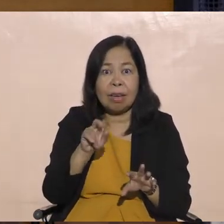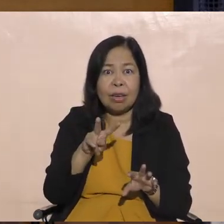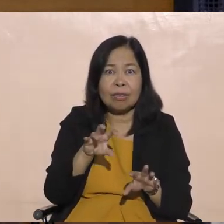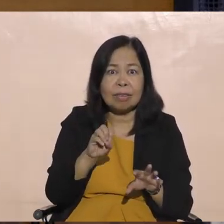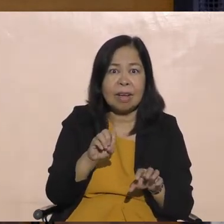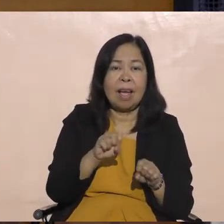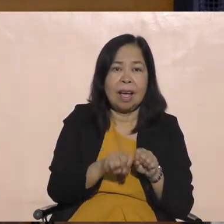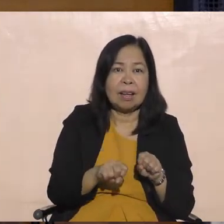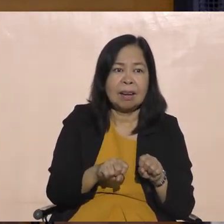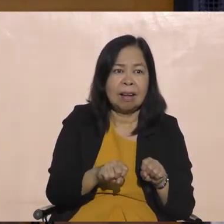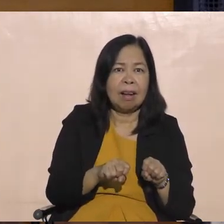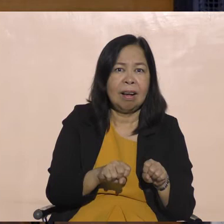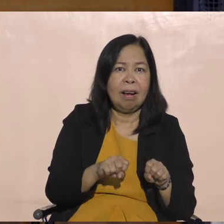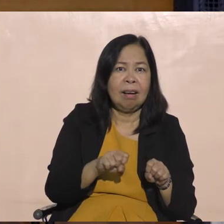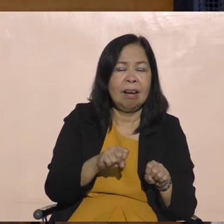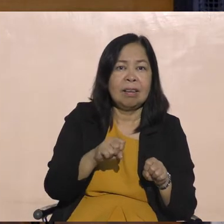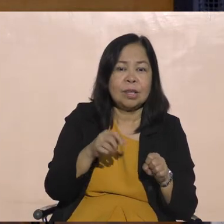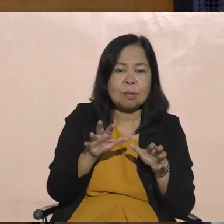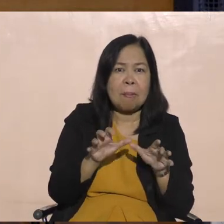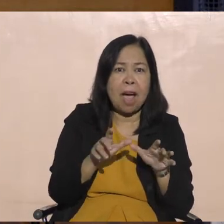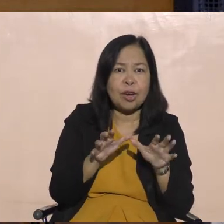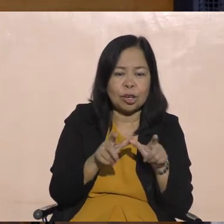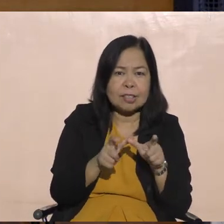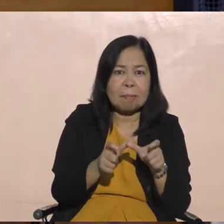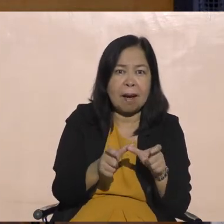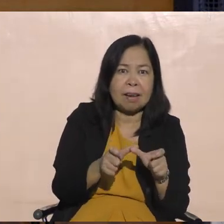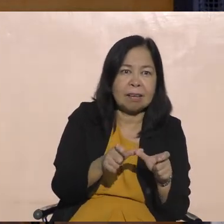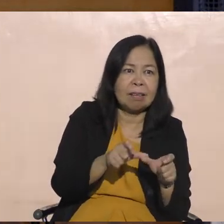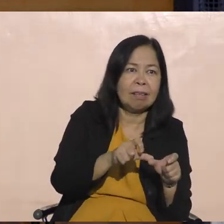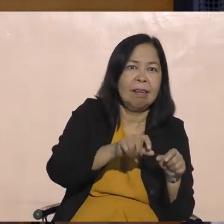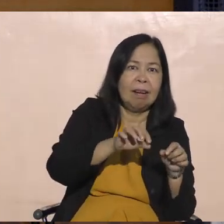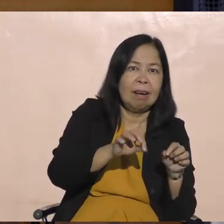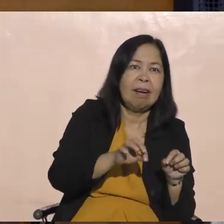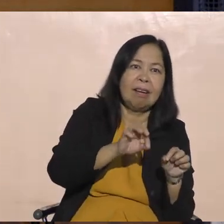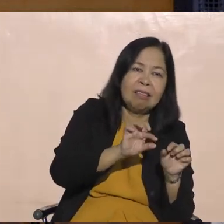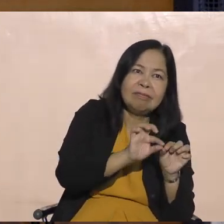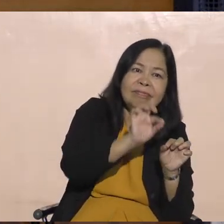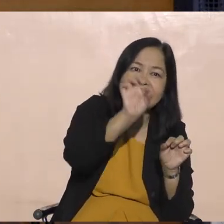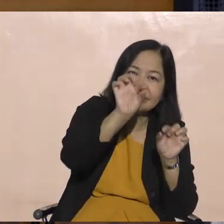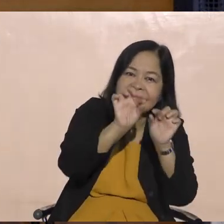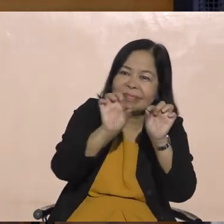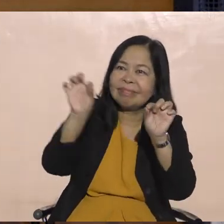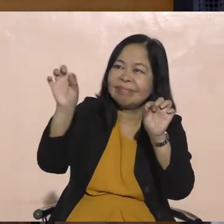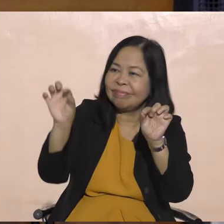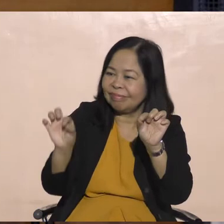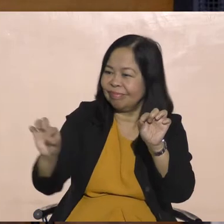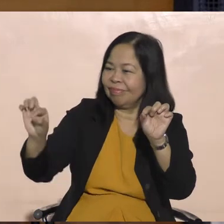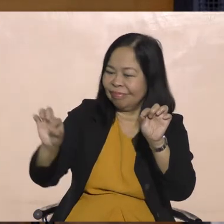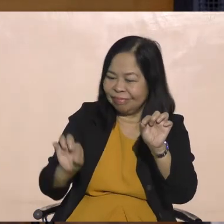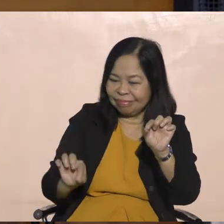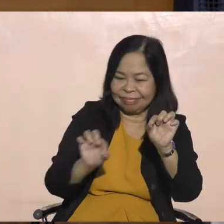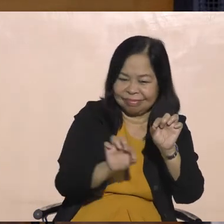watched, listening to the enemy searching for him, all the while, the spider layered